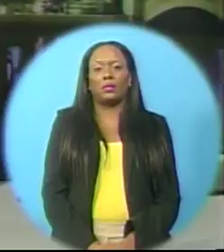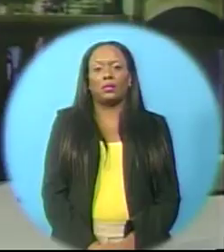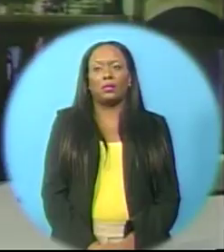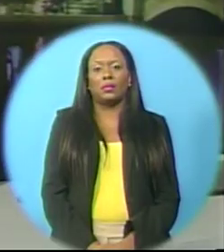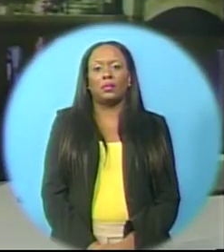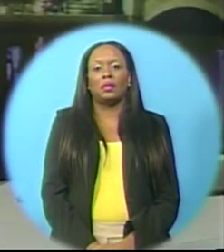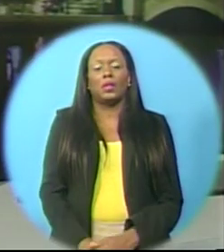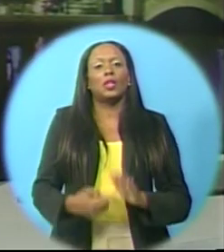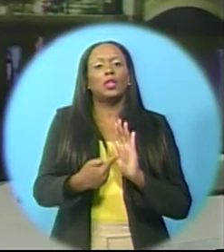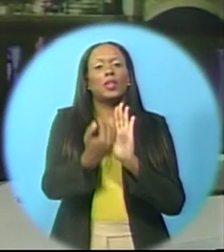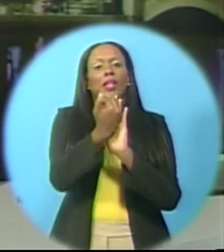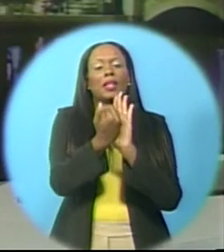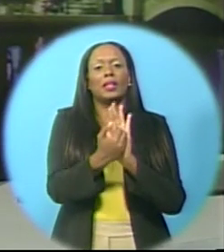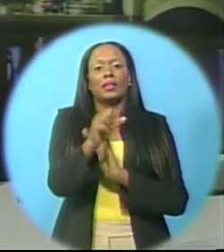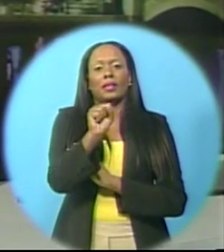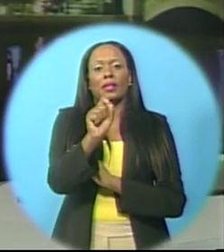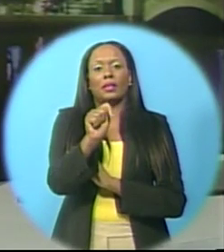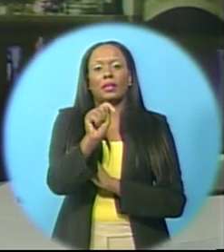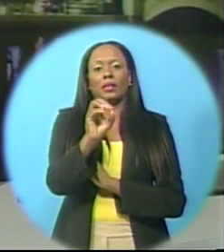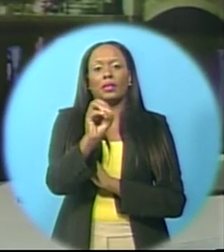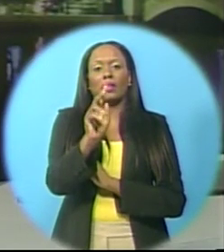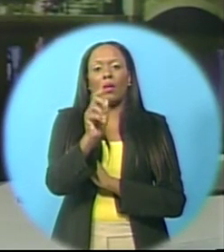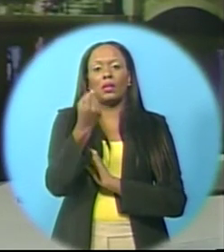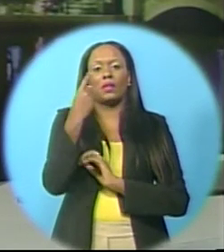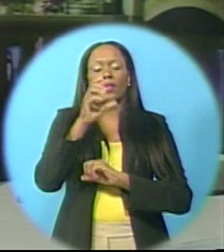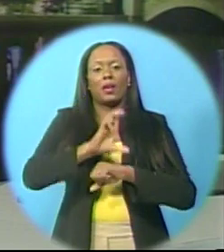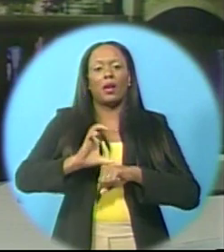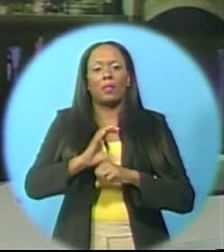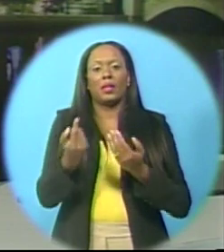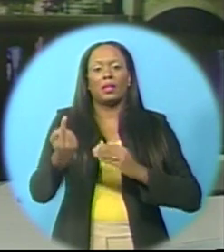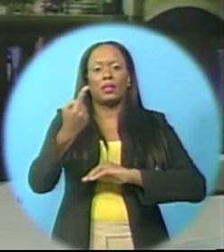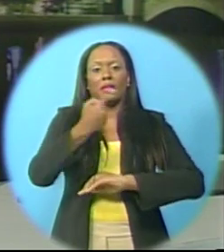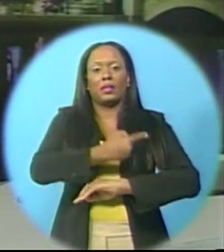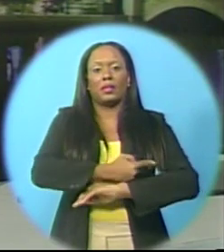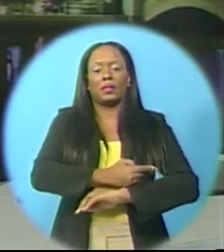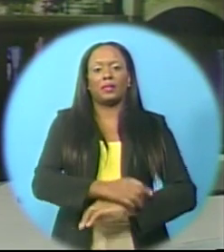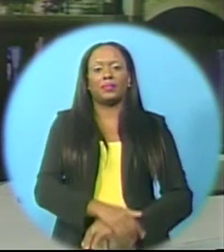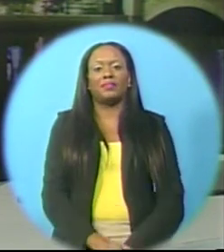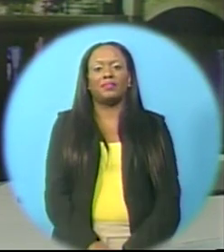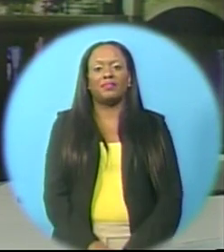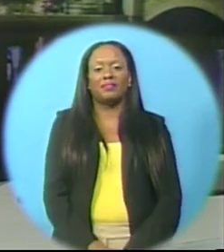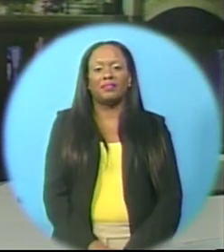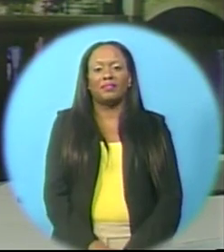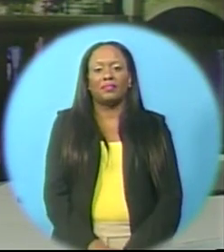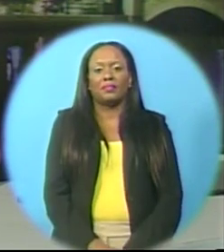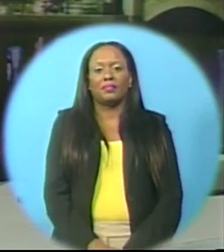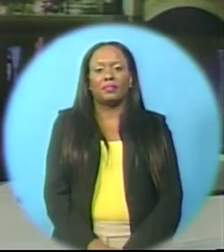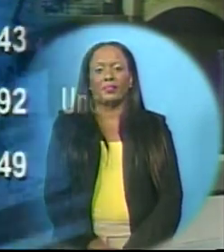And here now is a look at how stocks traded on selected exchanges across our region.